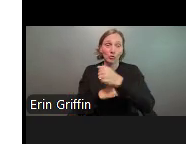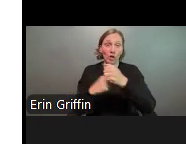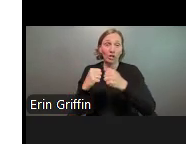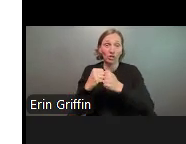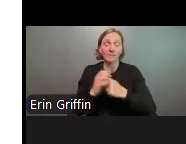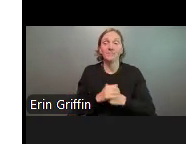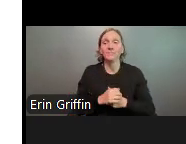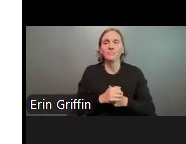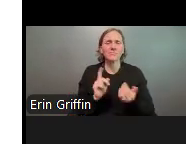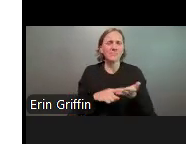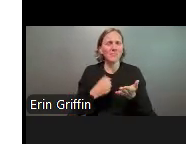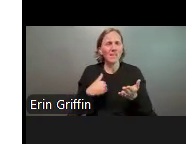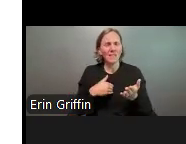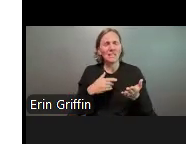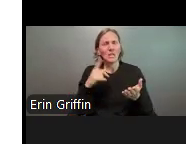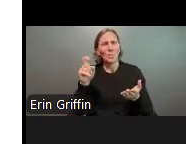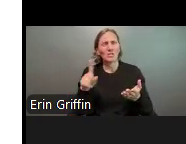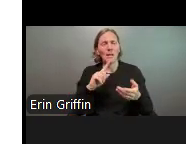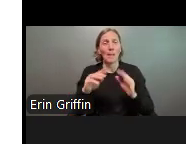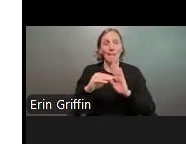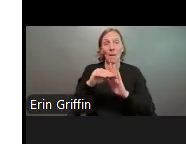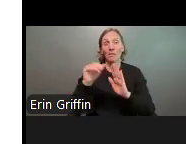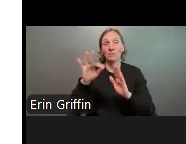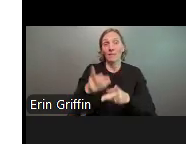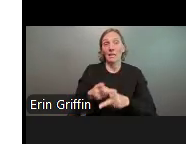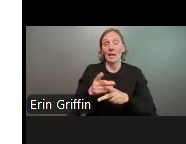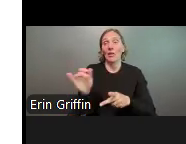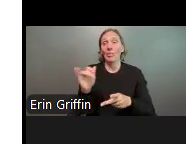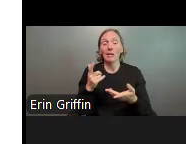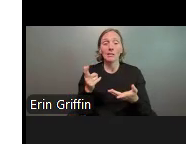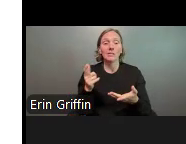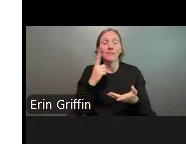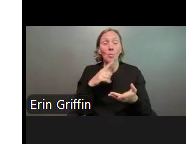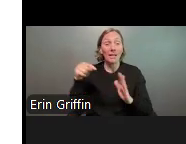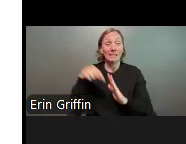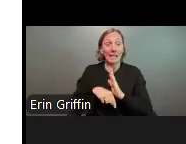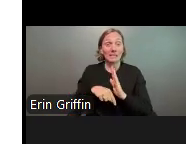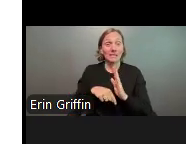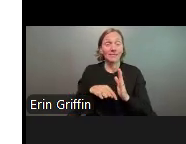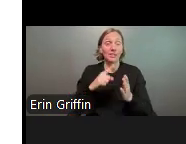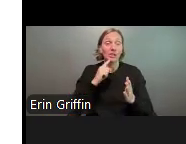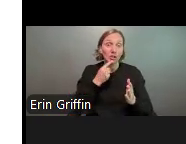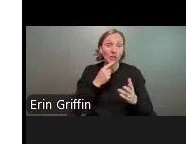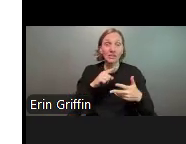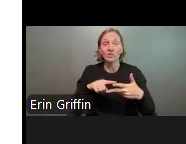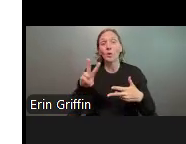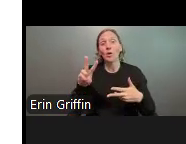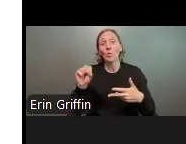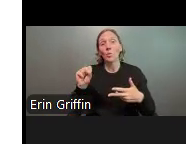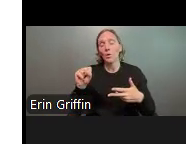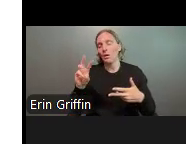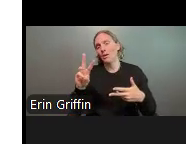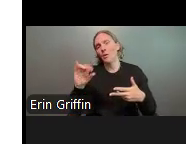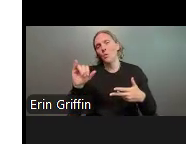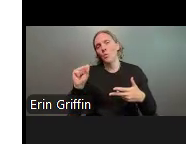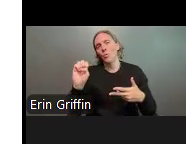we support models of care, like our Wraparound for Intensive Services or WISE program. Those are covered